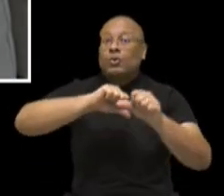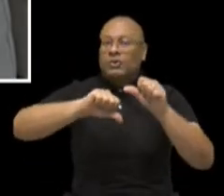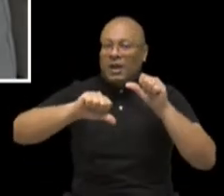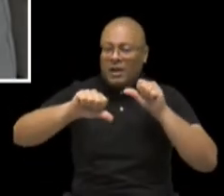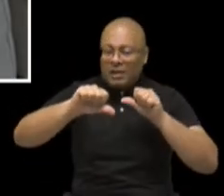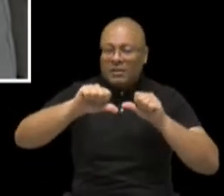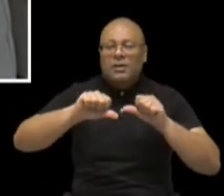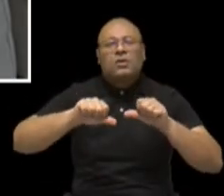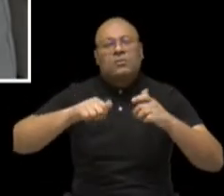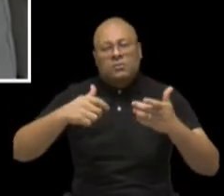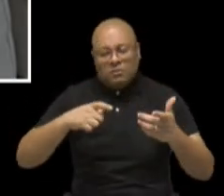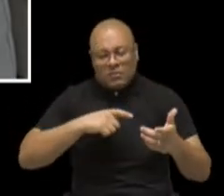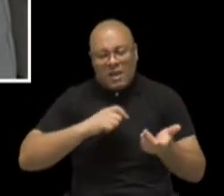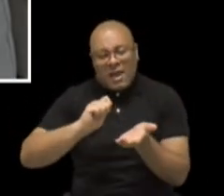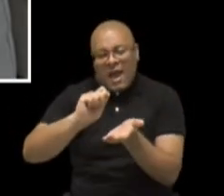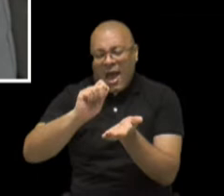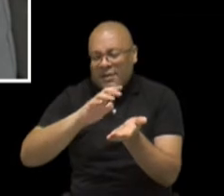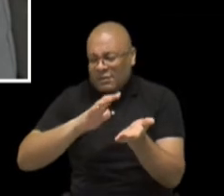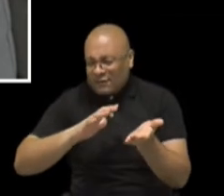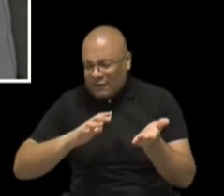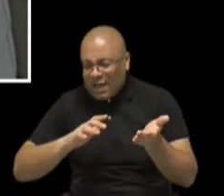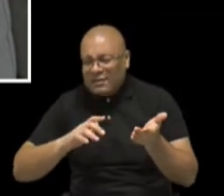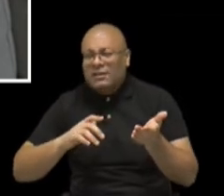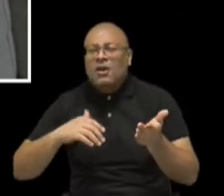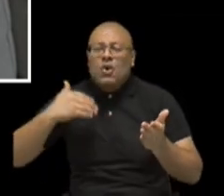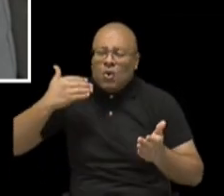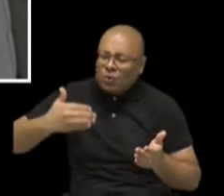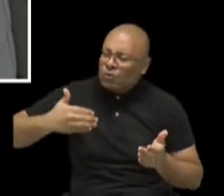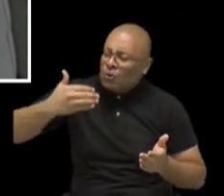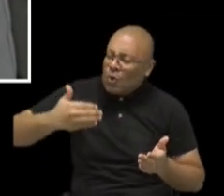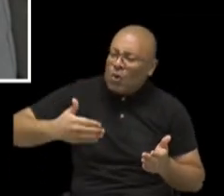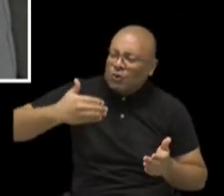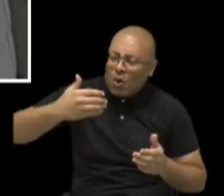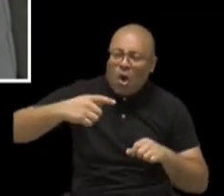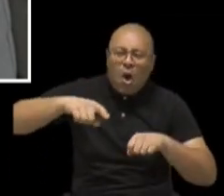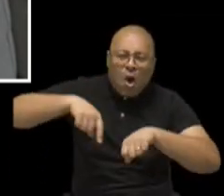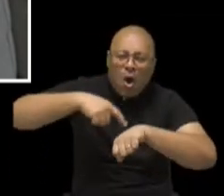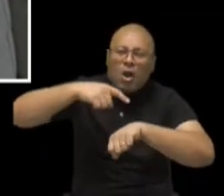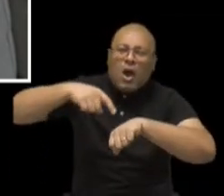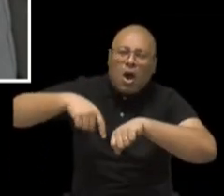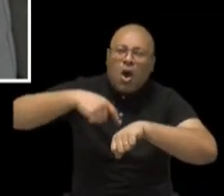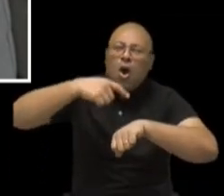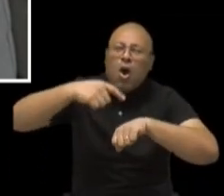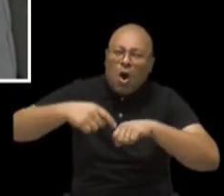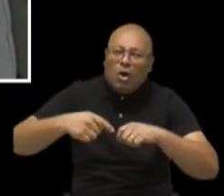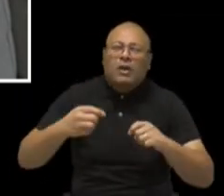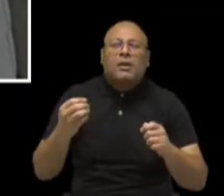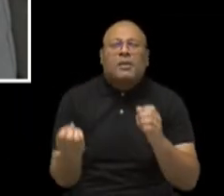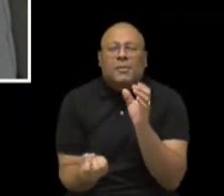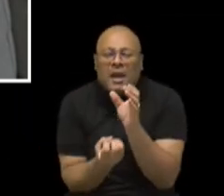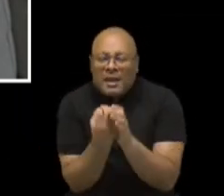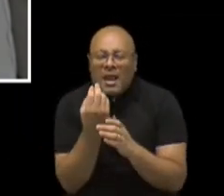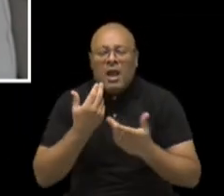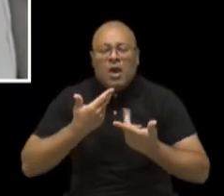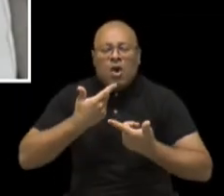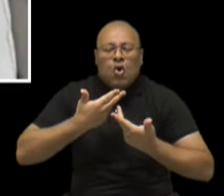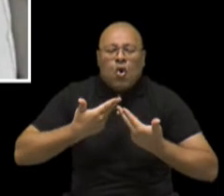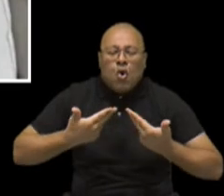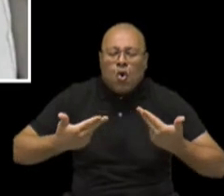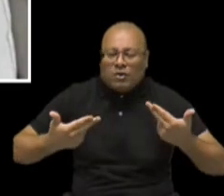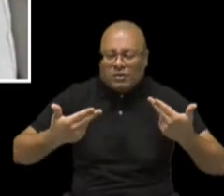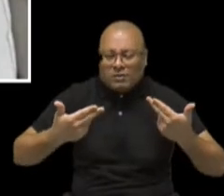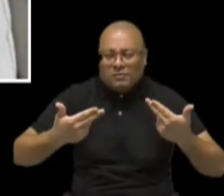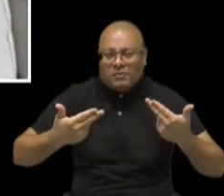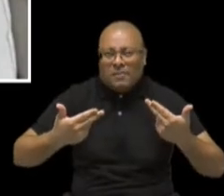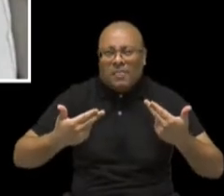our activity table, and every day we'd spend a couple of hours creating something. We